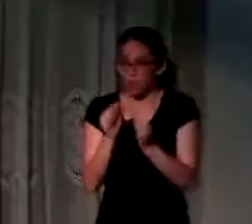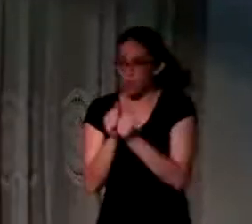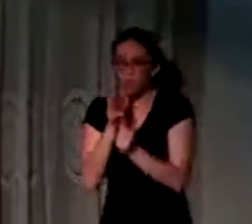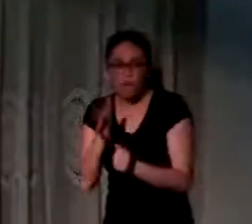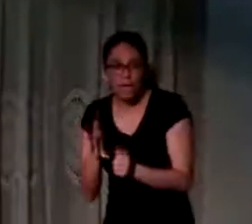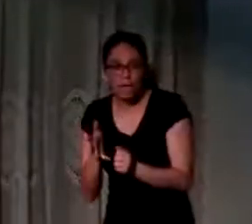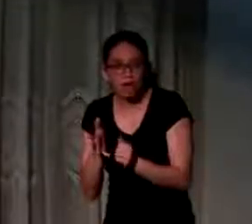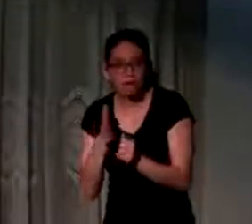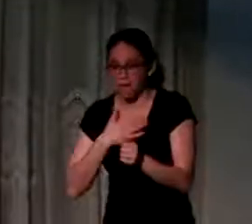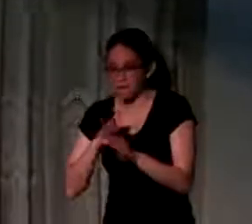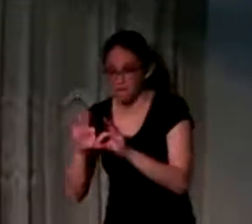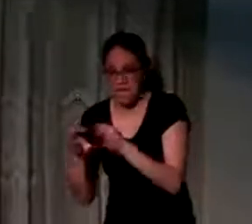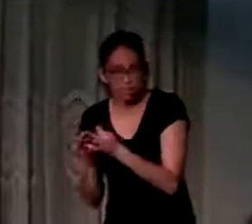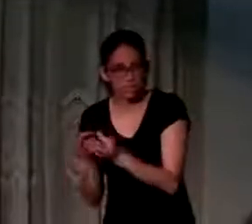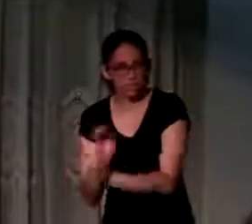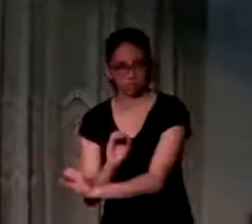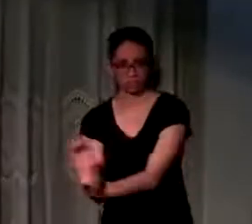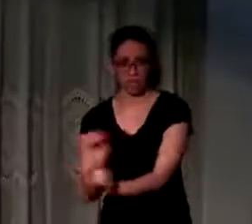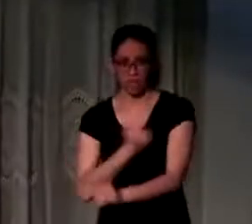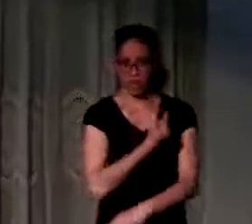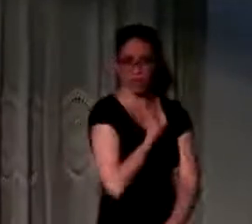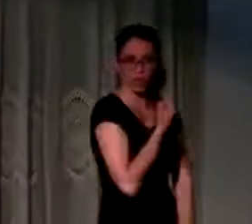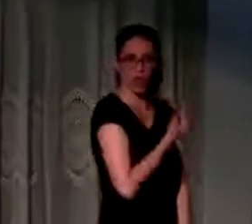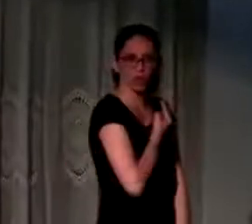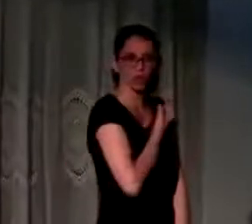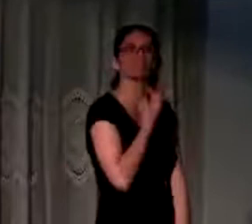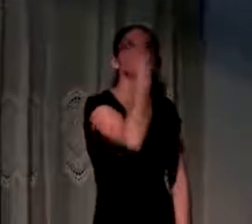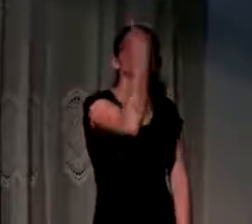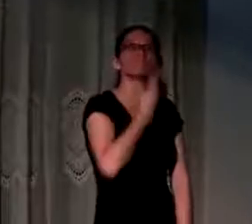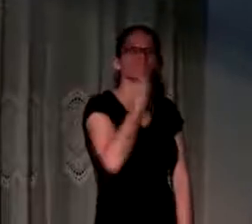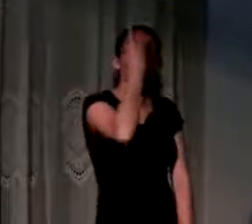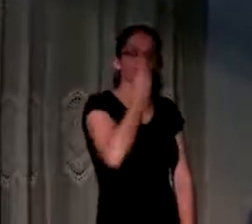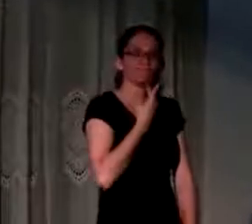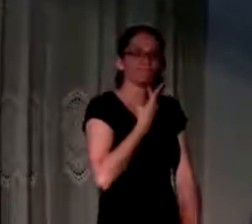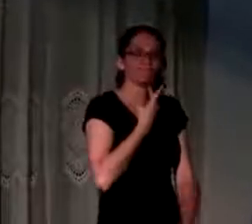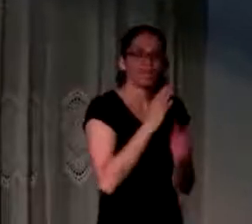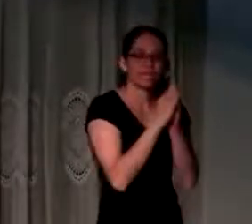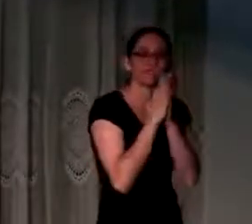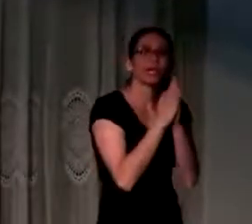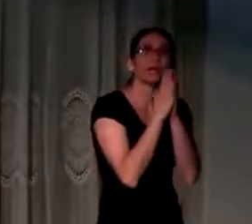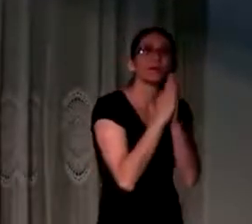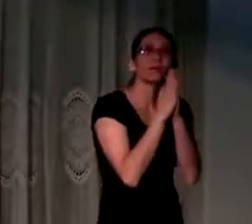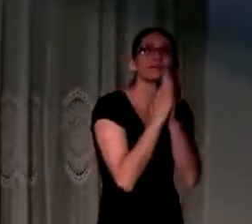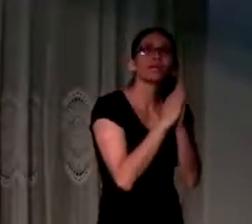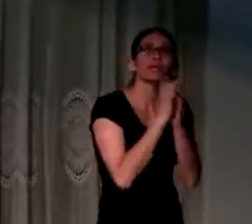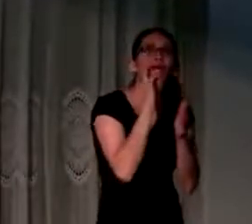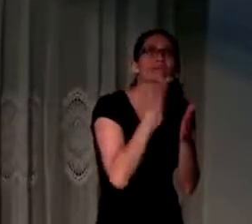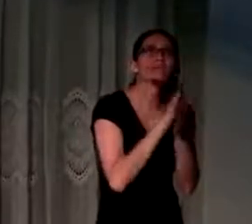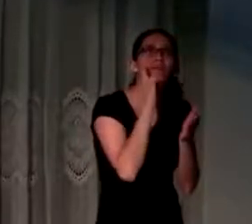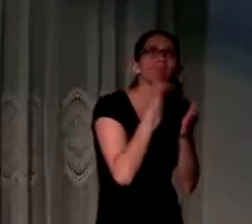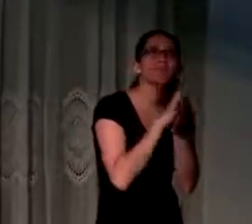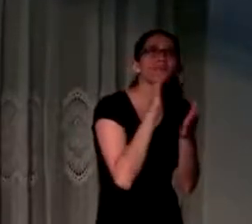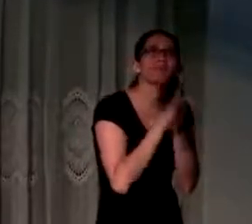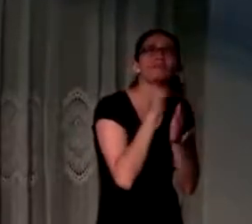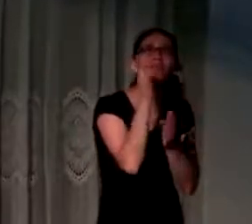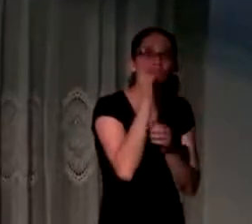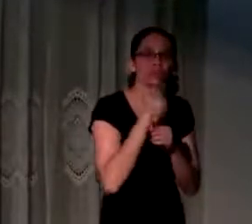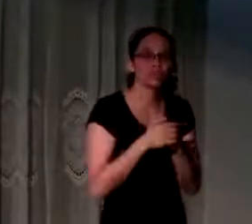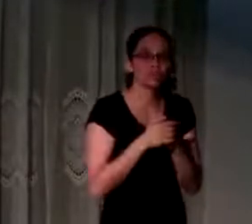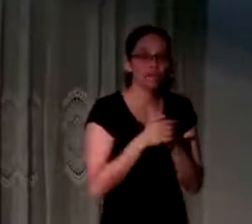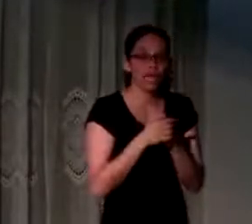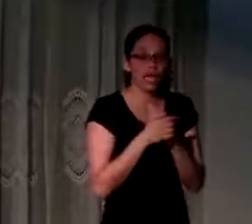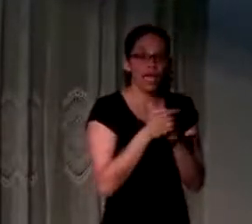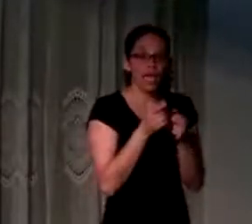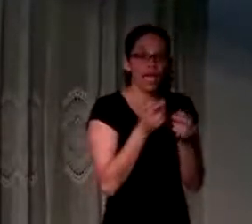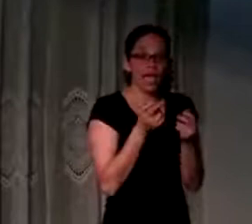my family. I didn't pray it with my sister. Just me and Jesus. Again and again, I believe it. I believe it. I believe it. Can I tell you that though